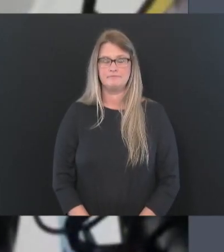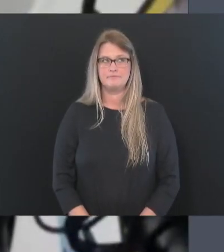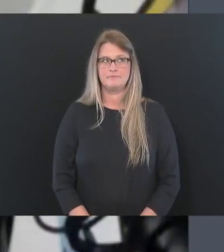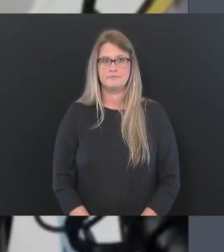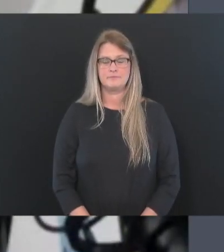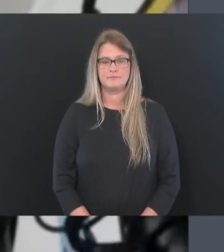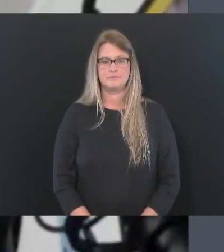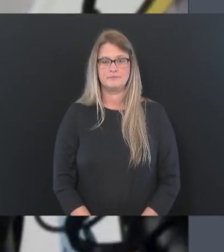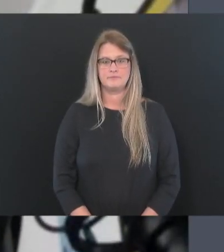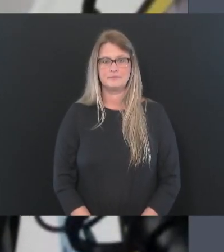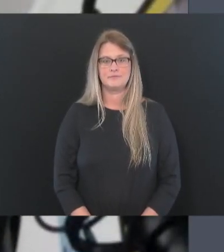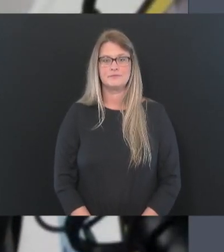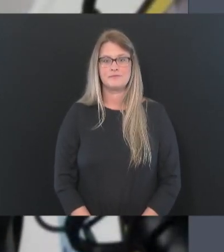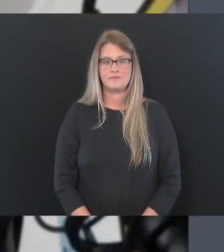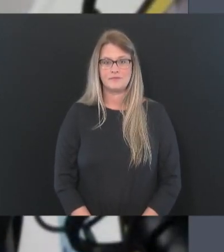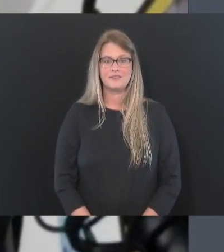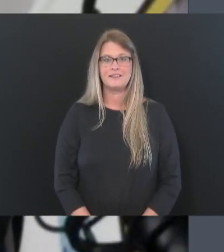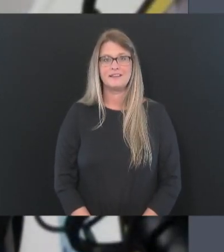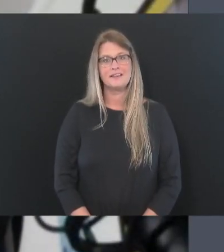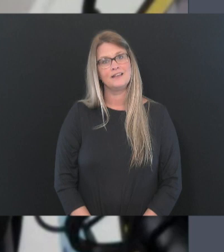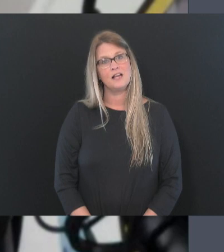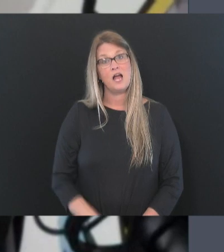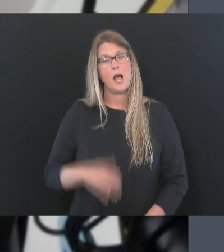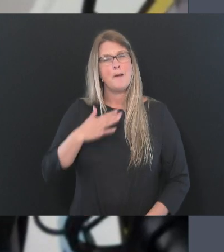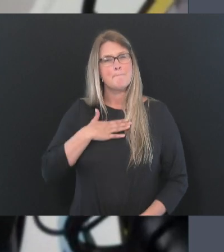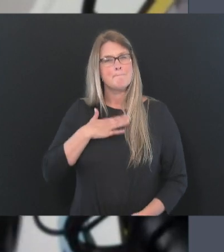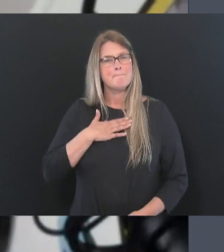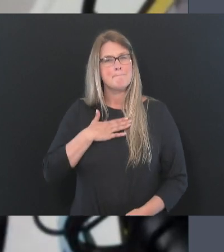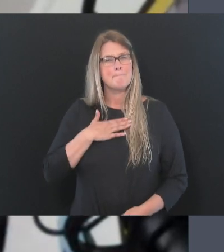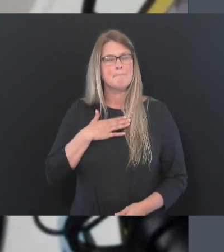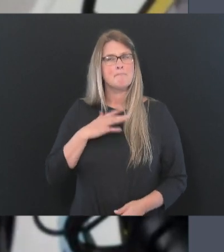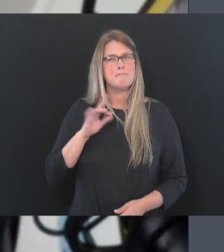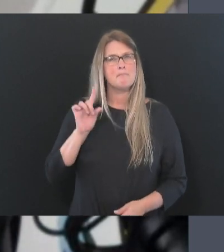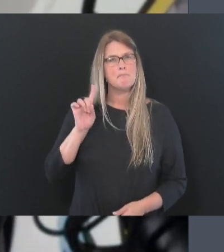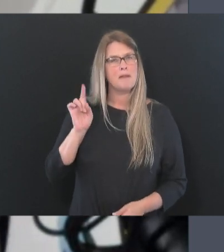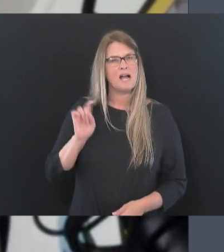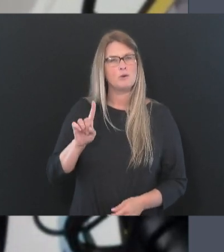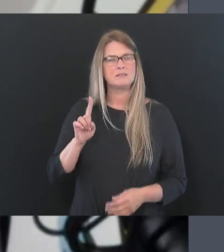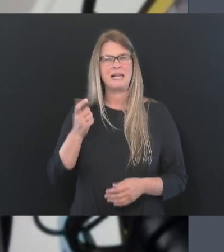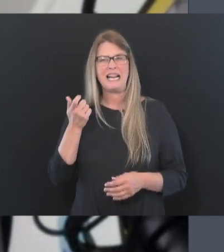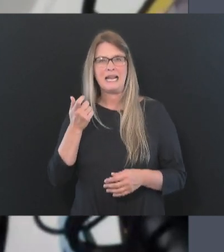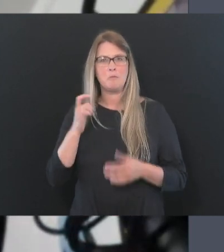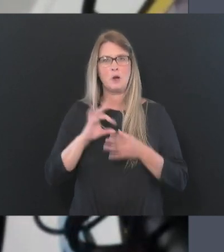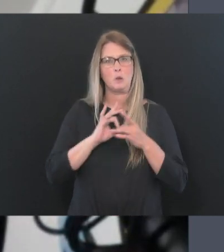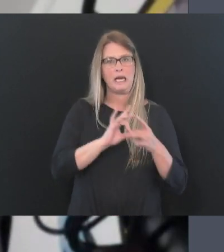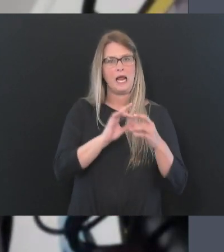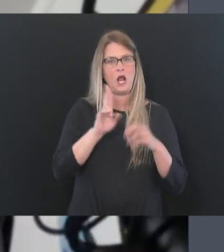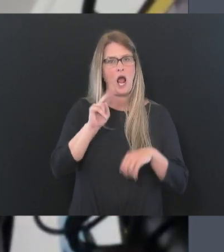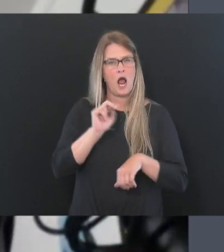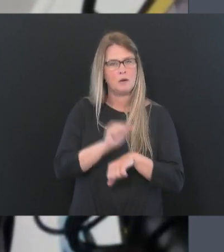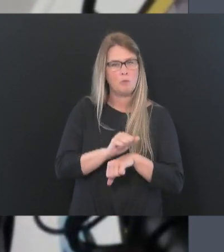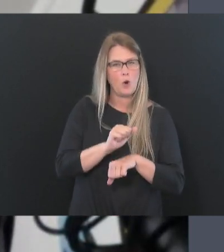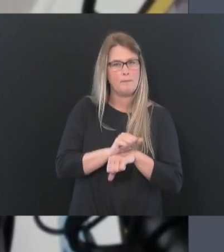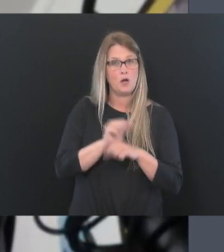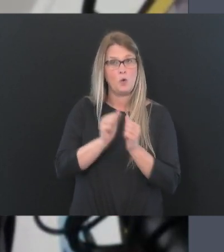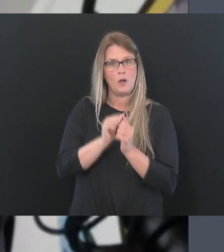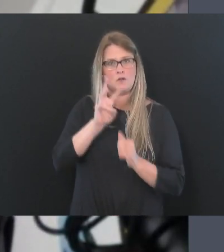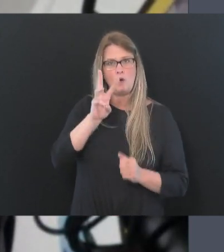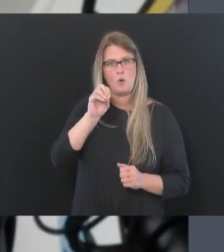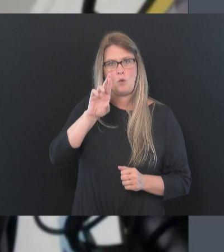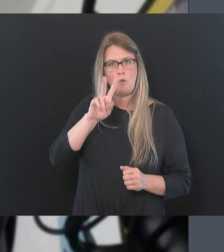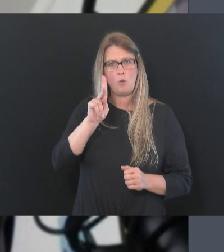Stephen Adams, Ogden Newspapers here, and my question's a little bit related to the unemployment issues with Workforce West